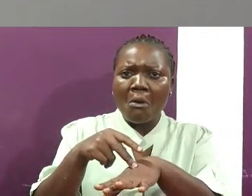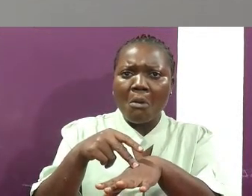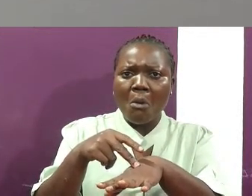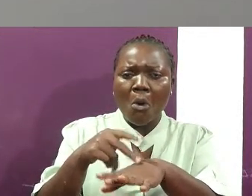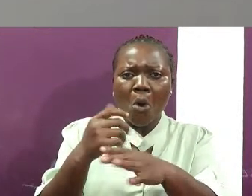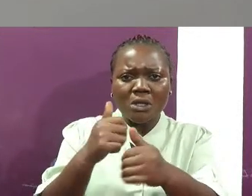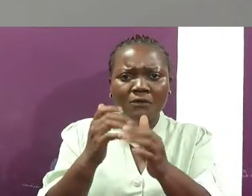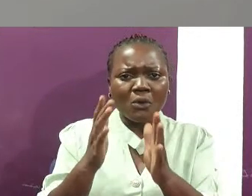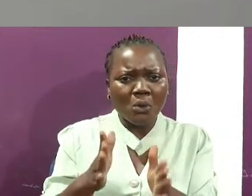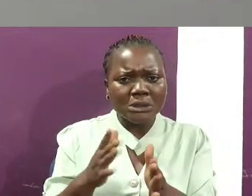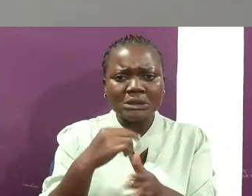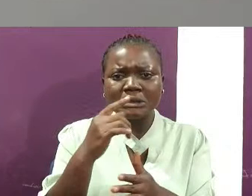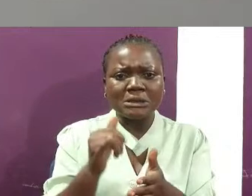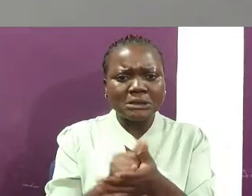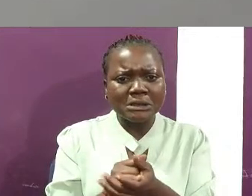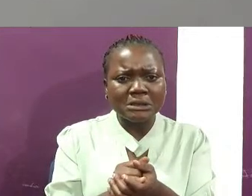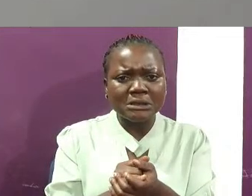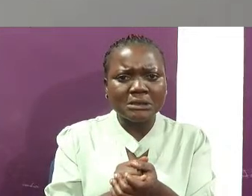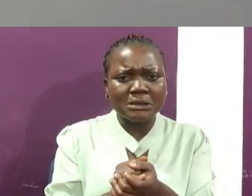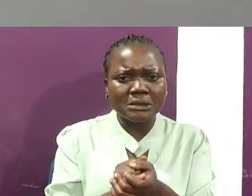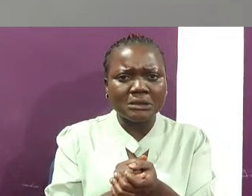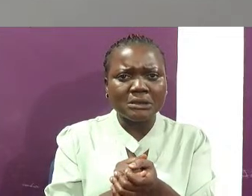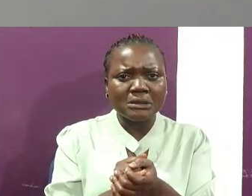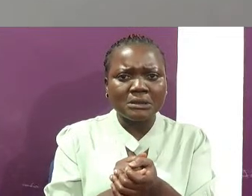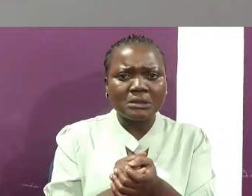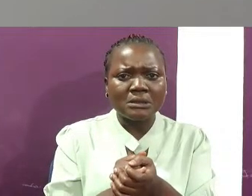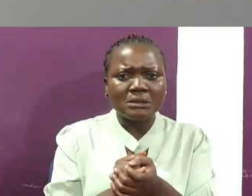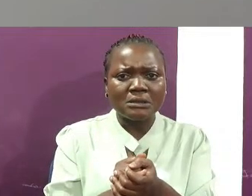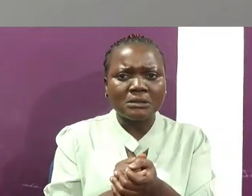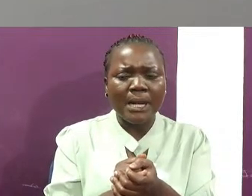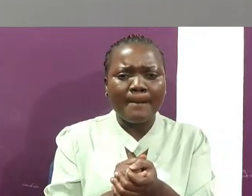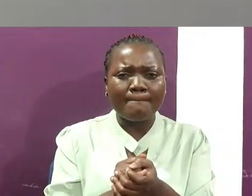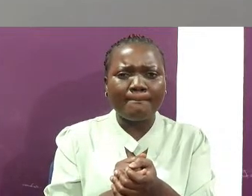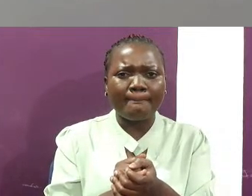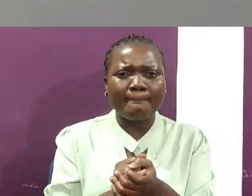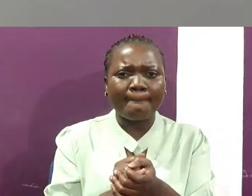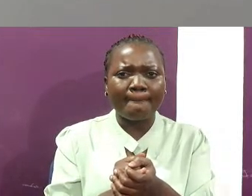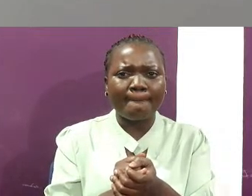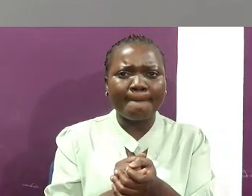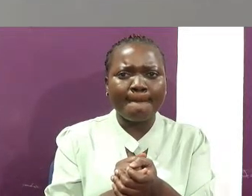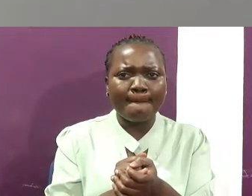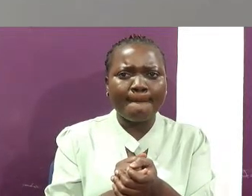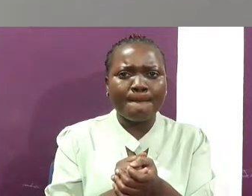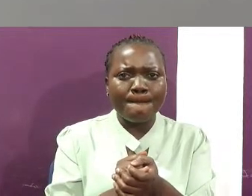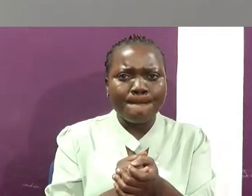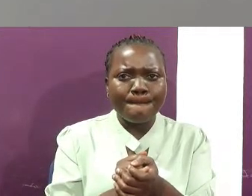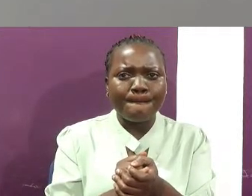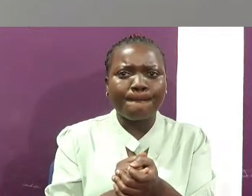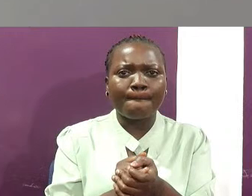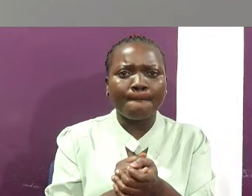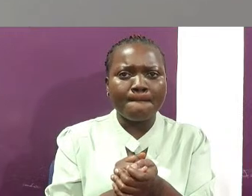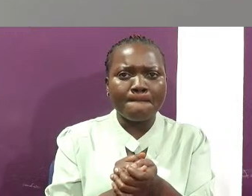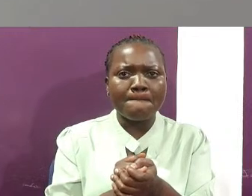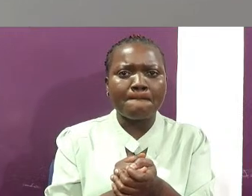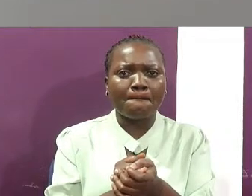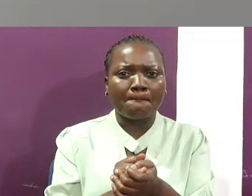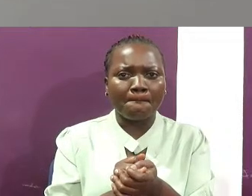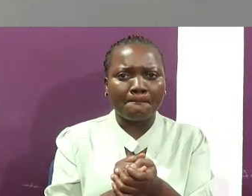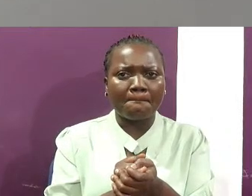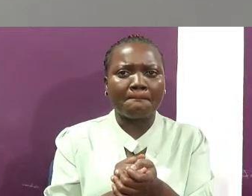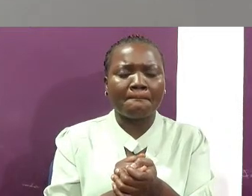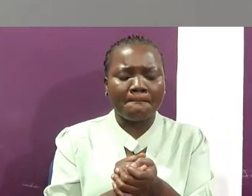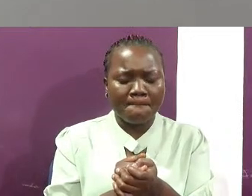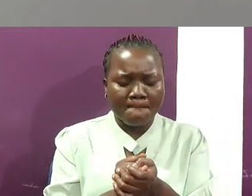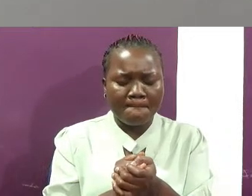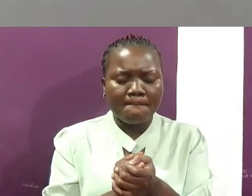I have been crucified with Christ. It is no longer I who live, but Christ lives in me. And the life which I now live in the flesh, I live by the faith